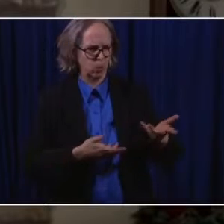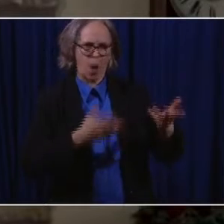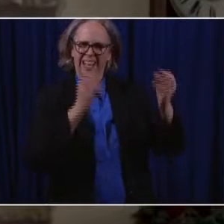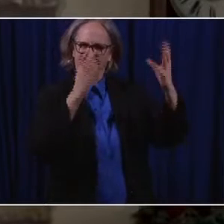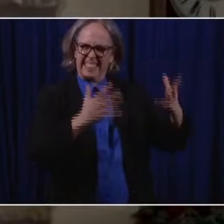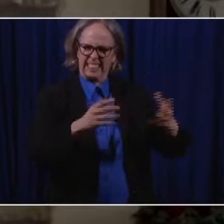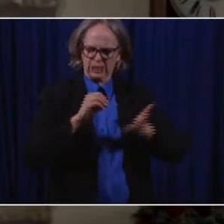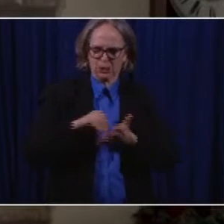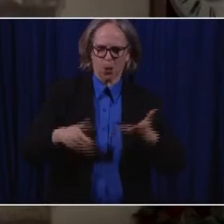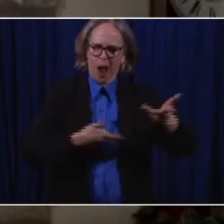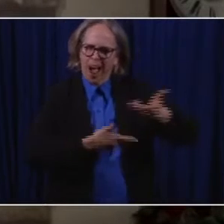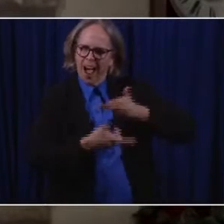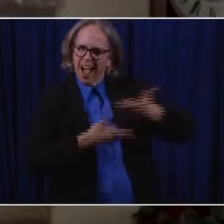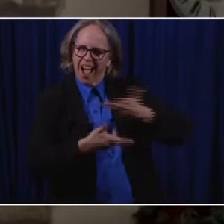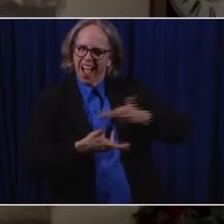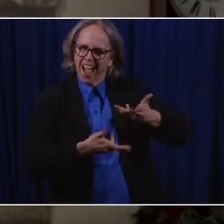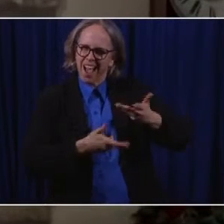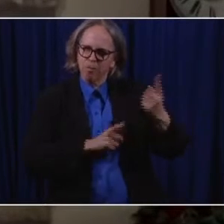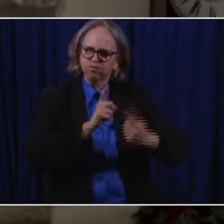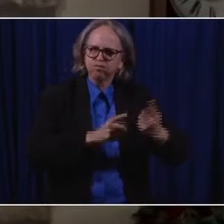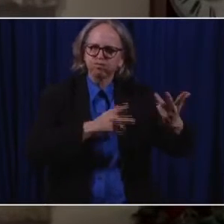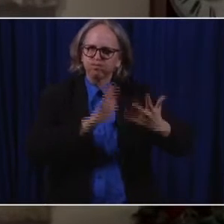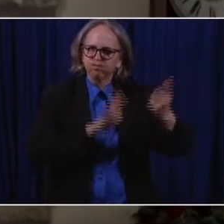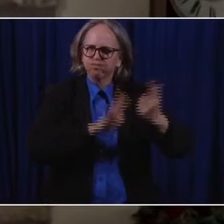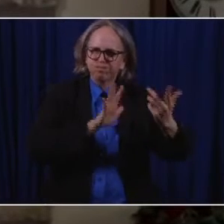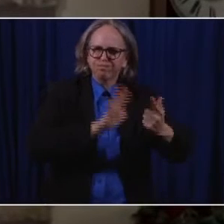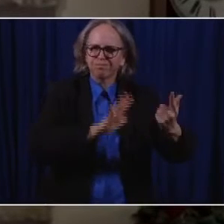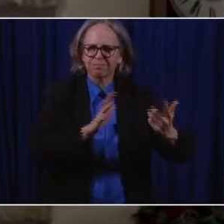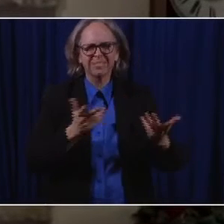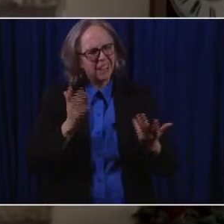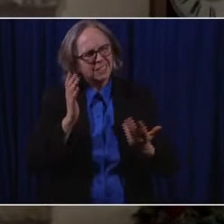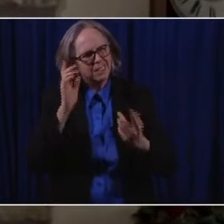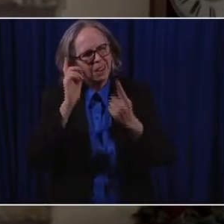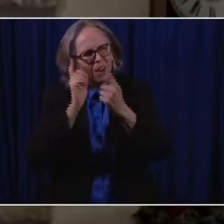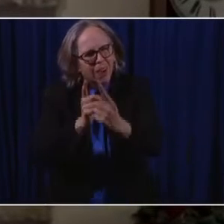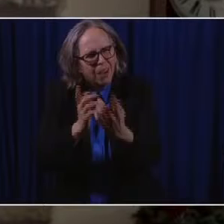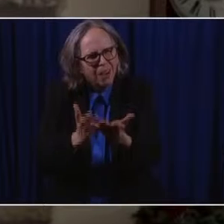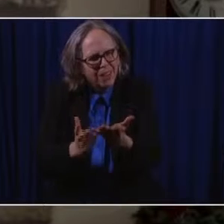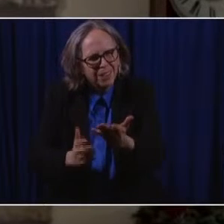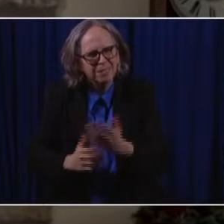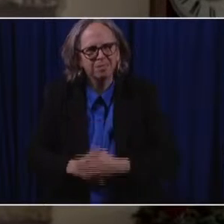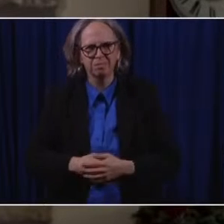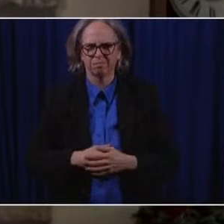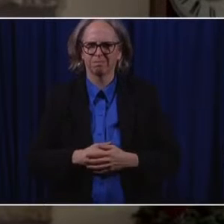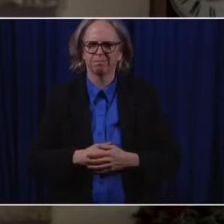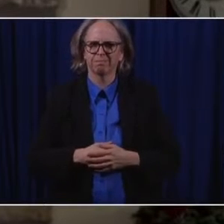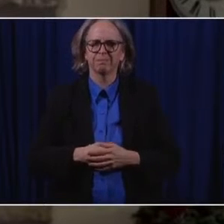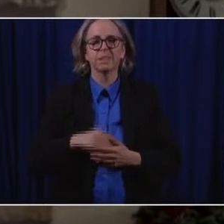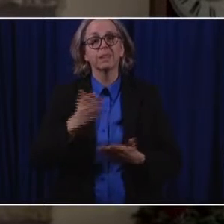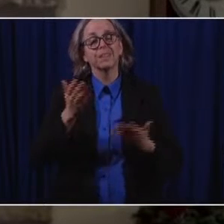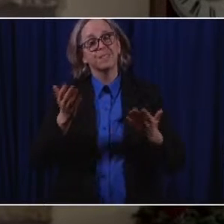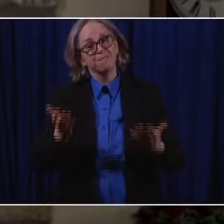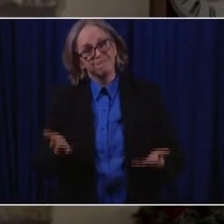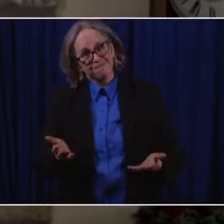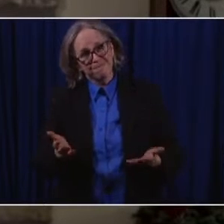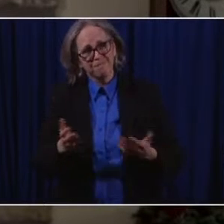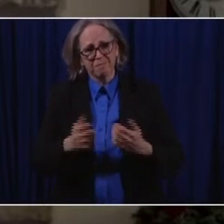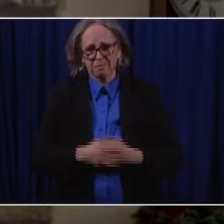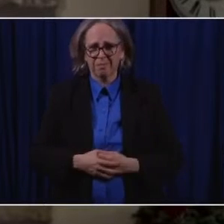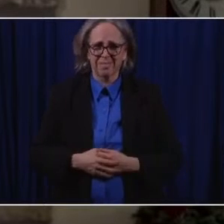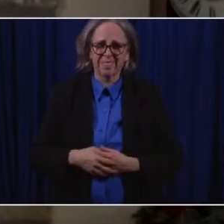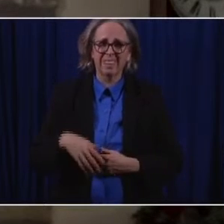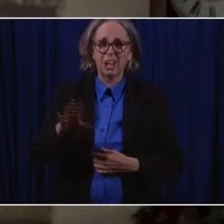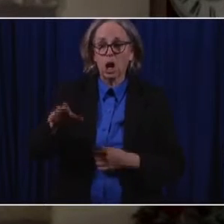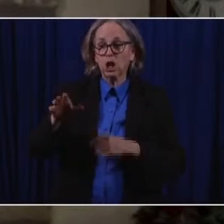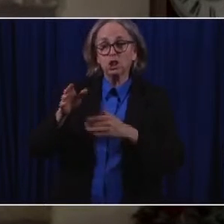That should be the optimum goal. That should be what we should aim for. There are some children, and I base this on talking to